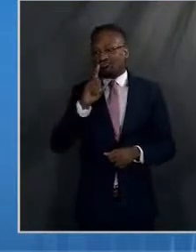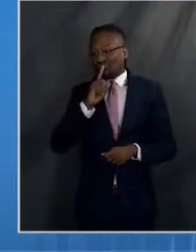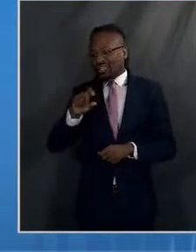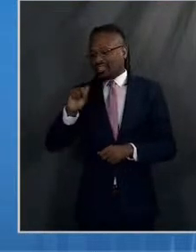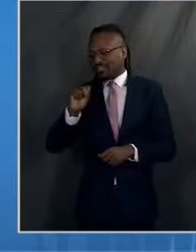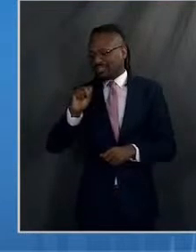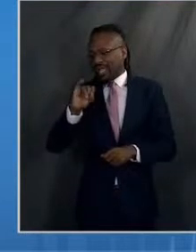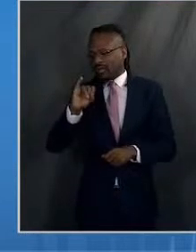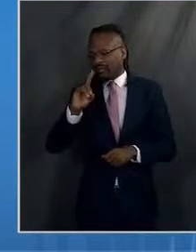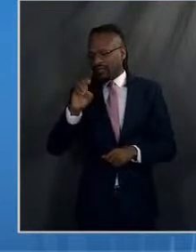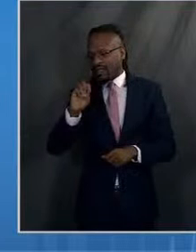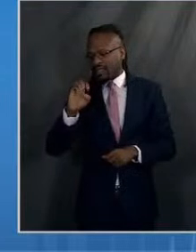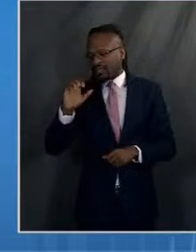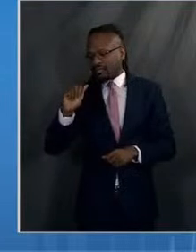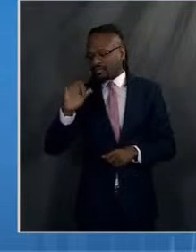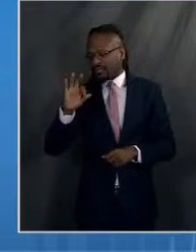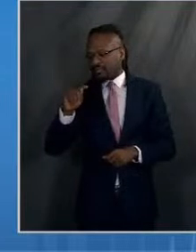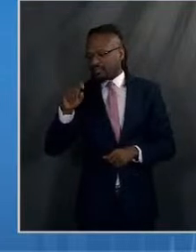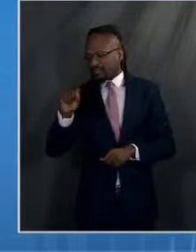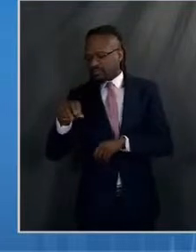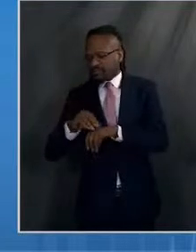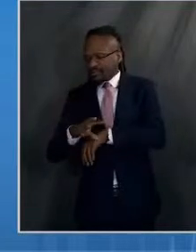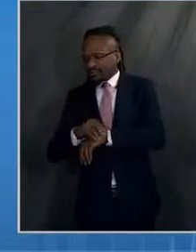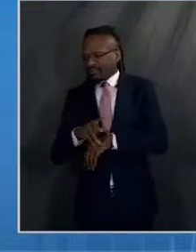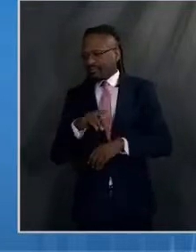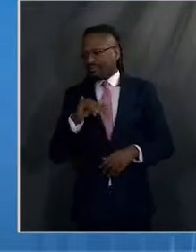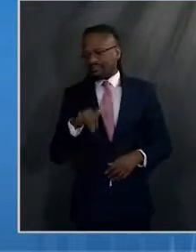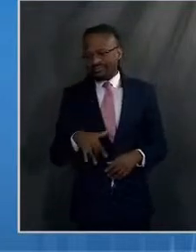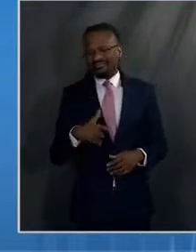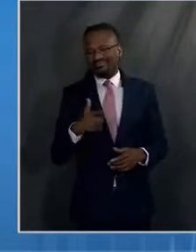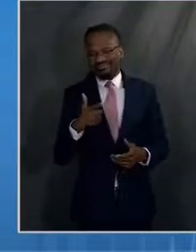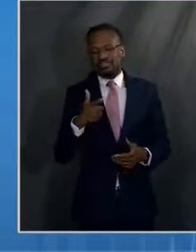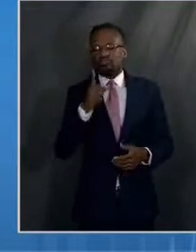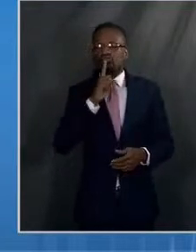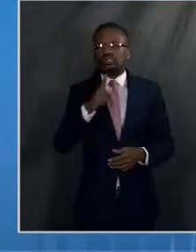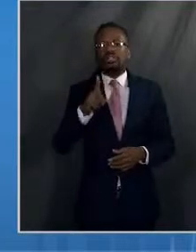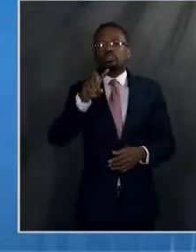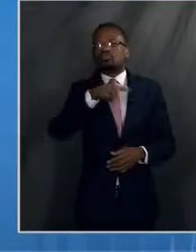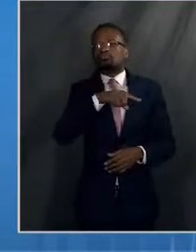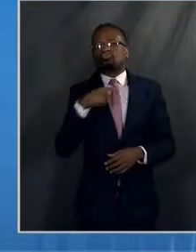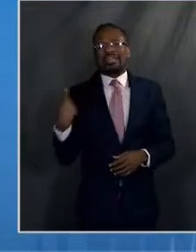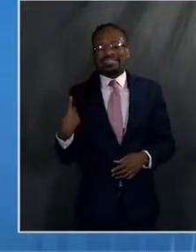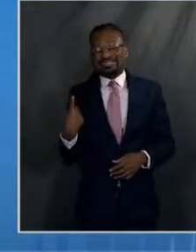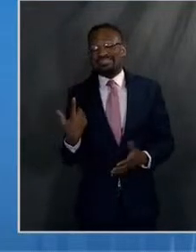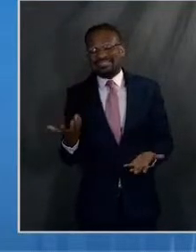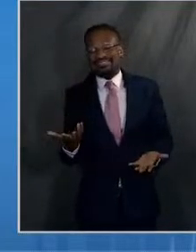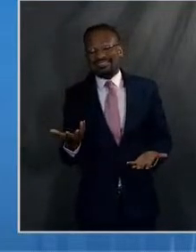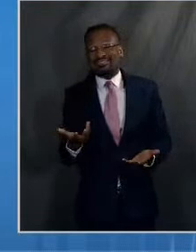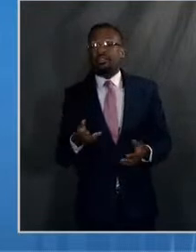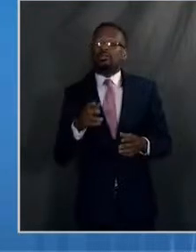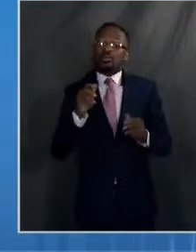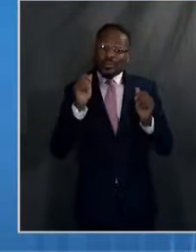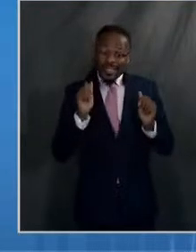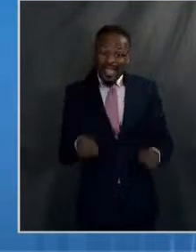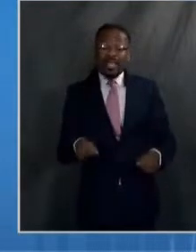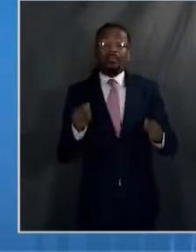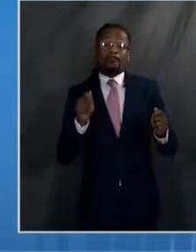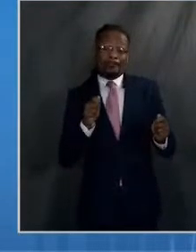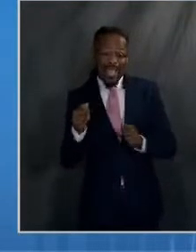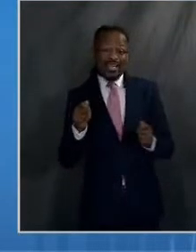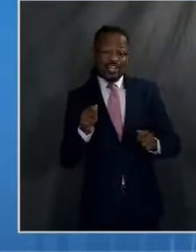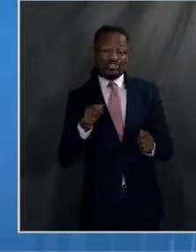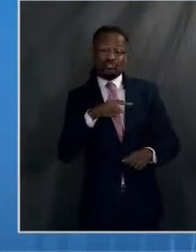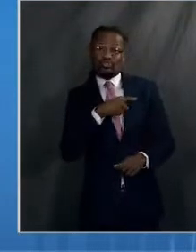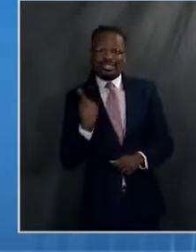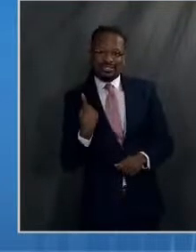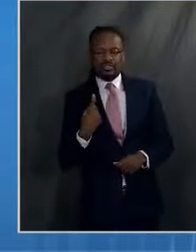to minimal really, with very rare risk of events that can be managed. What I would